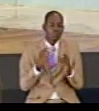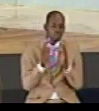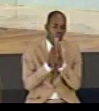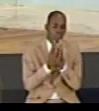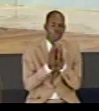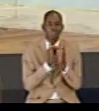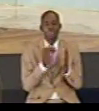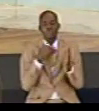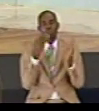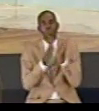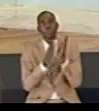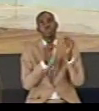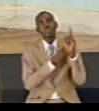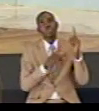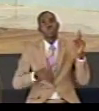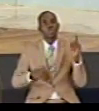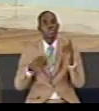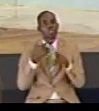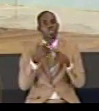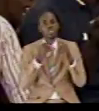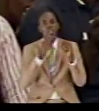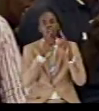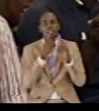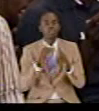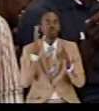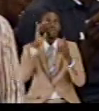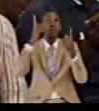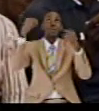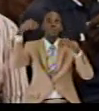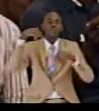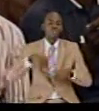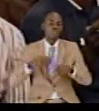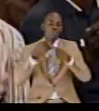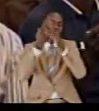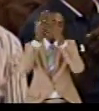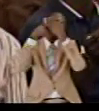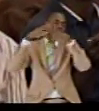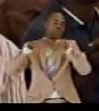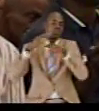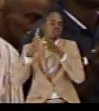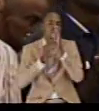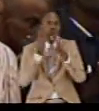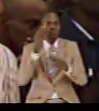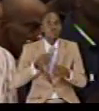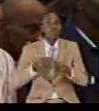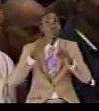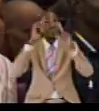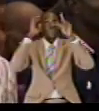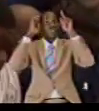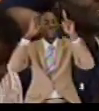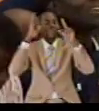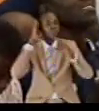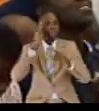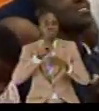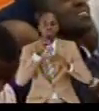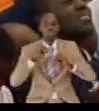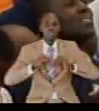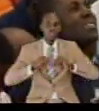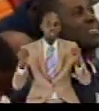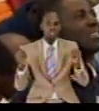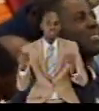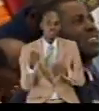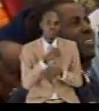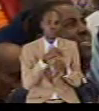the answers will come down from heaven. He will not deny you. You